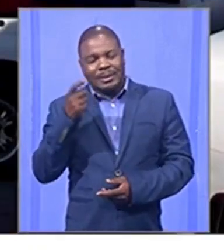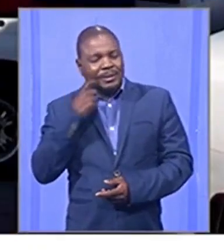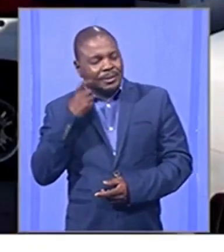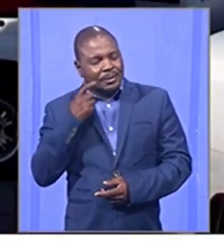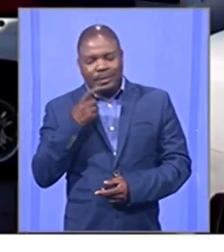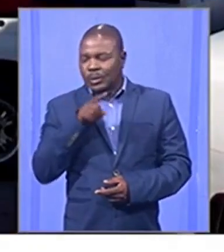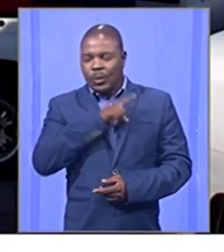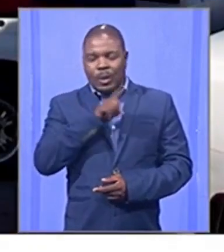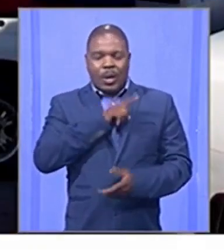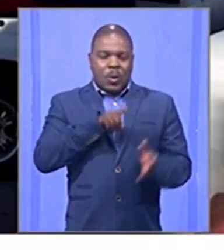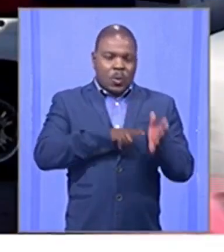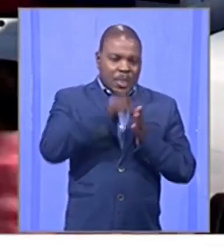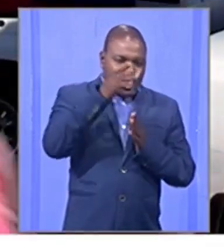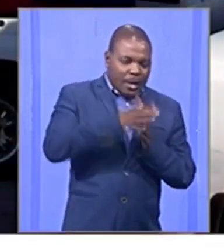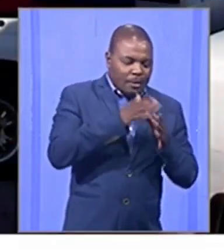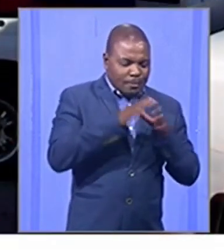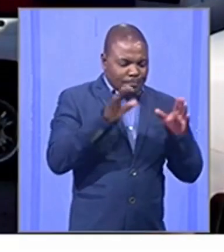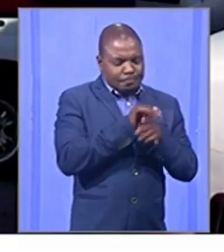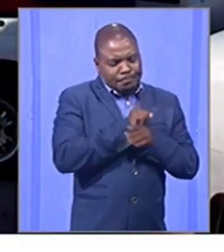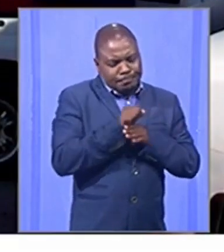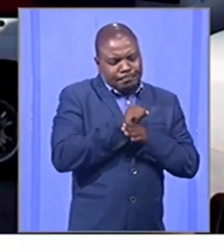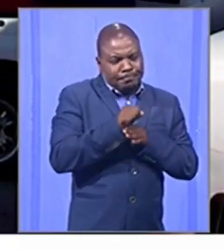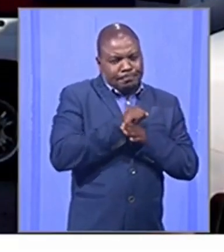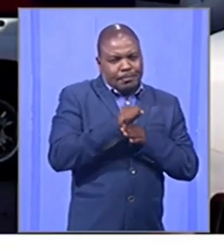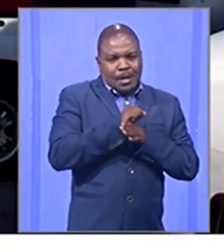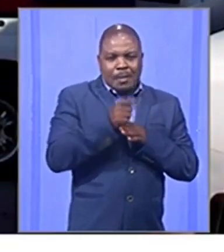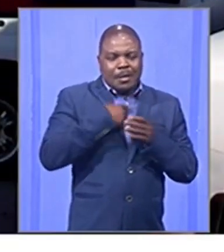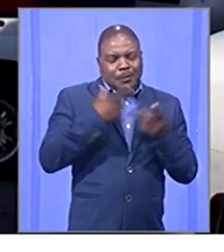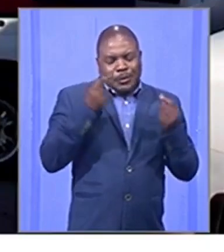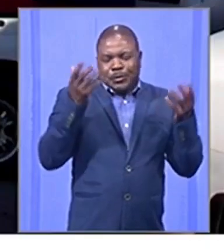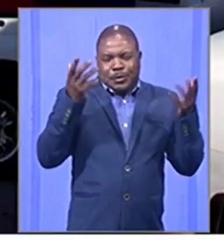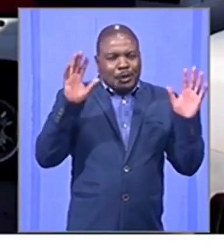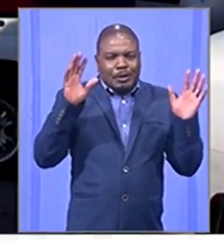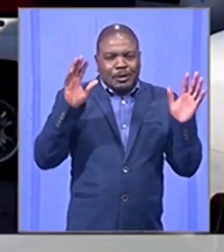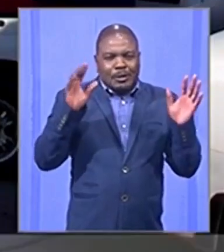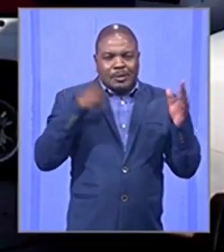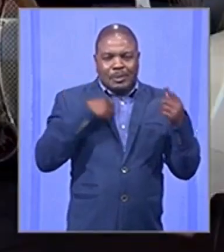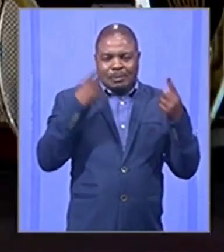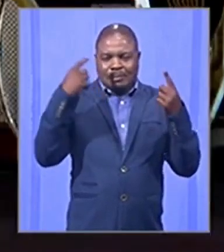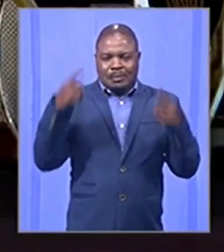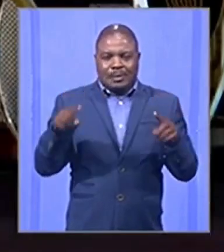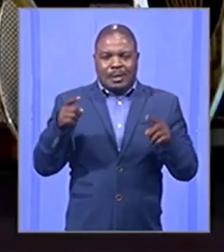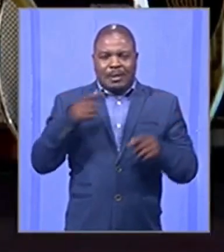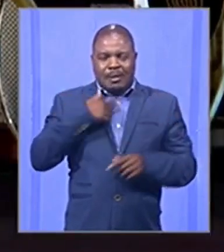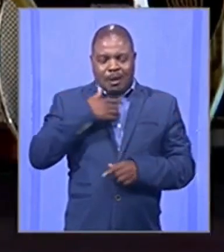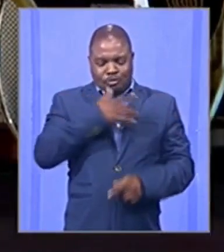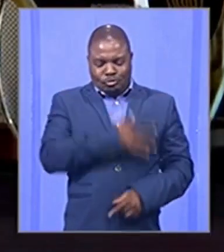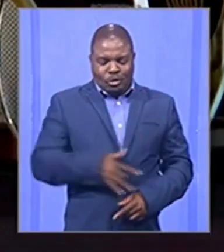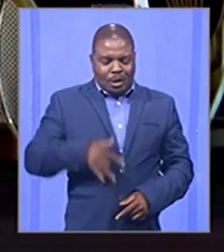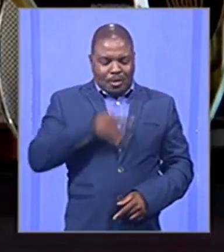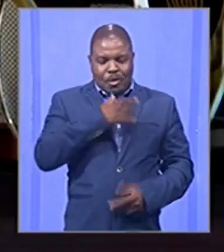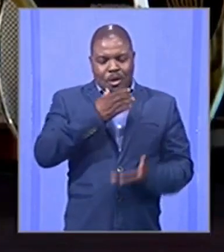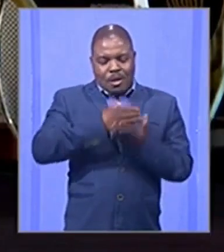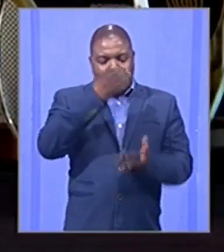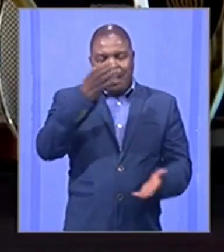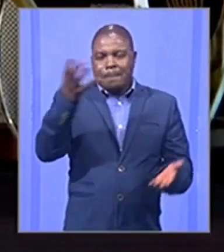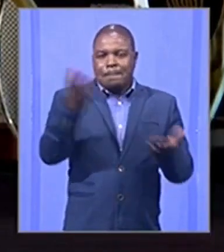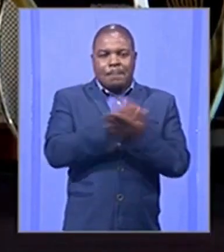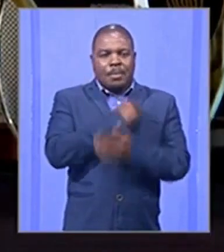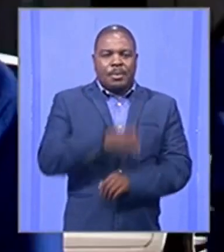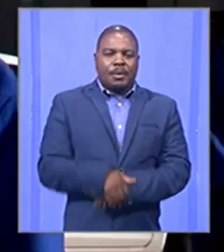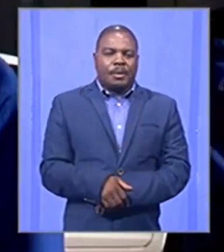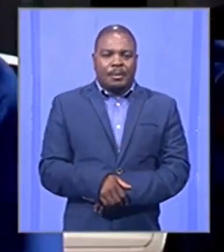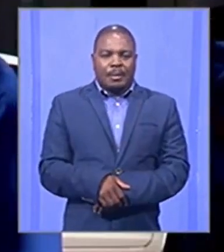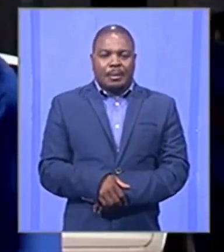on weekends, it's rehearsals, but we did this, we came with the championship at home. Ke ra gore le gong